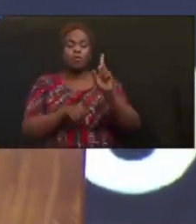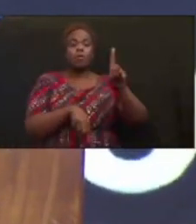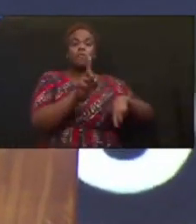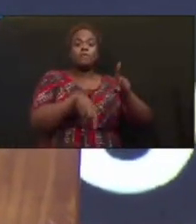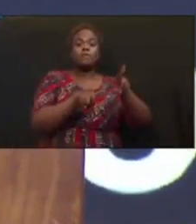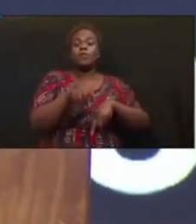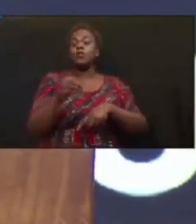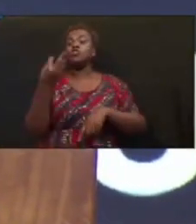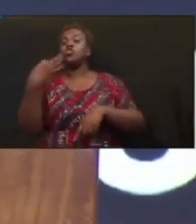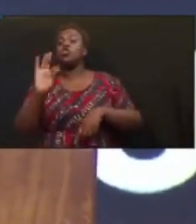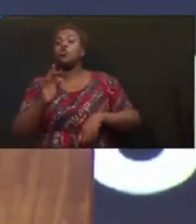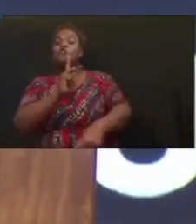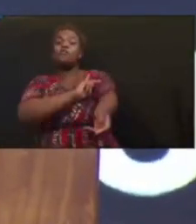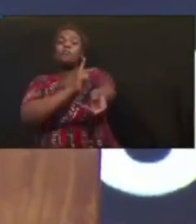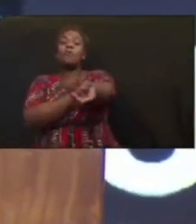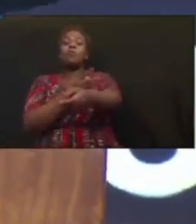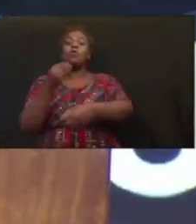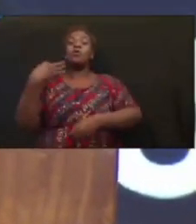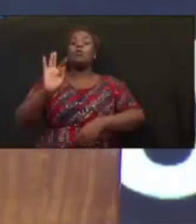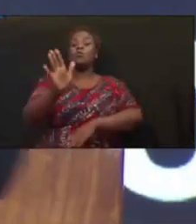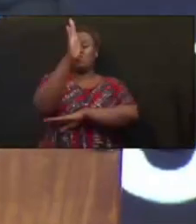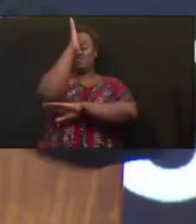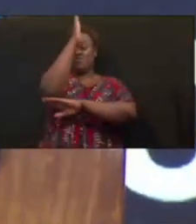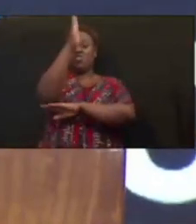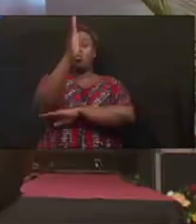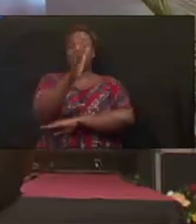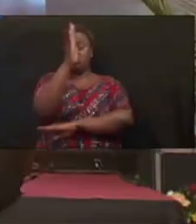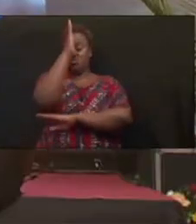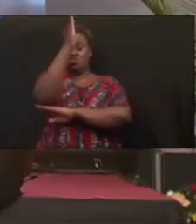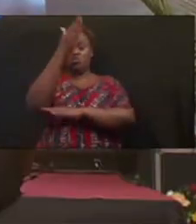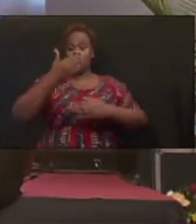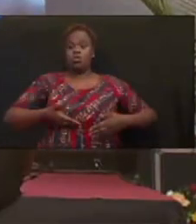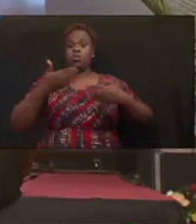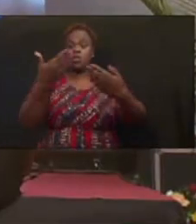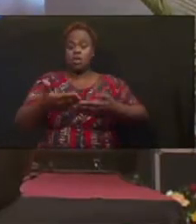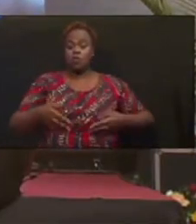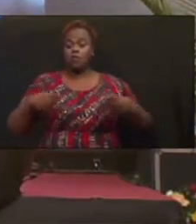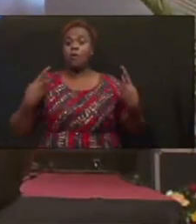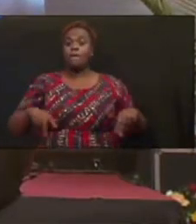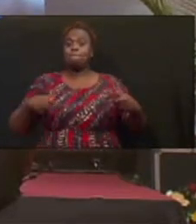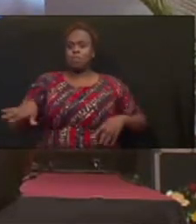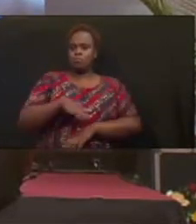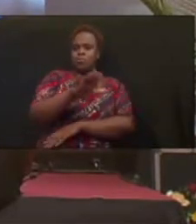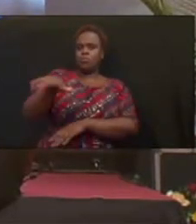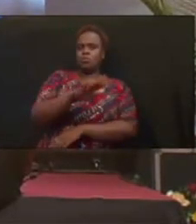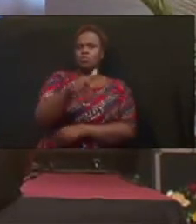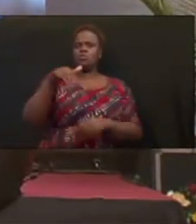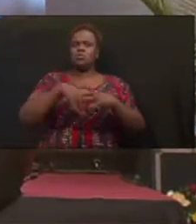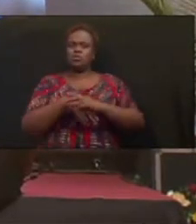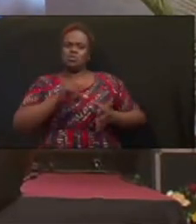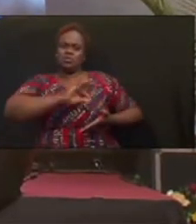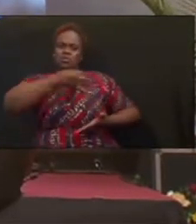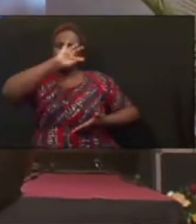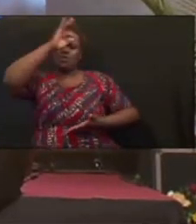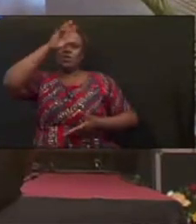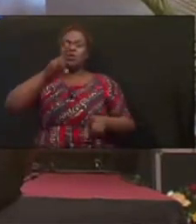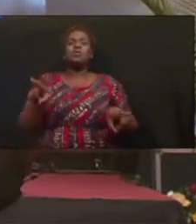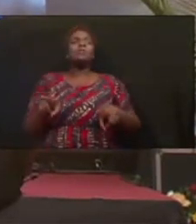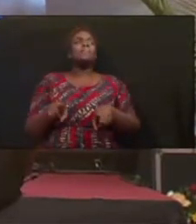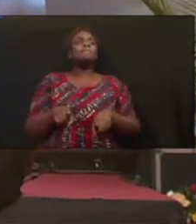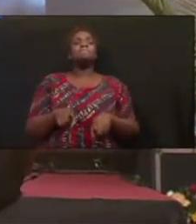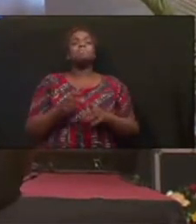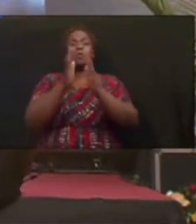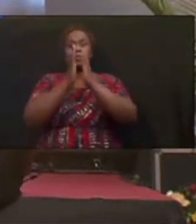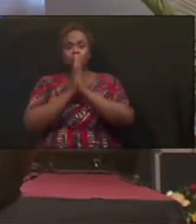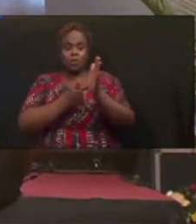to come upon territories. God will give men territories in the spirit as a spiritual inheritance to pray the